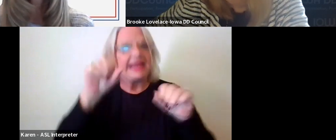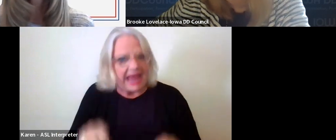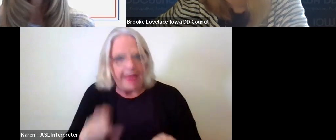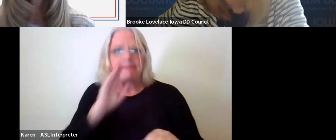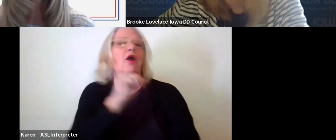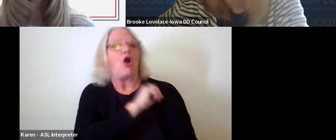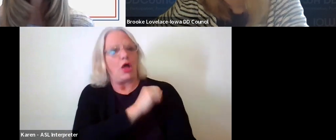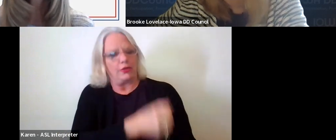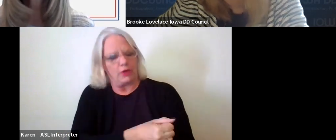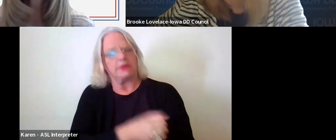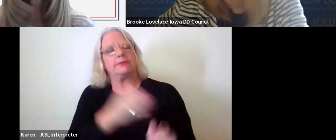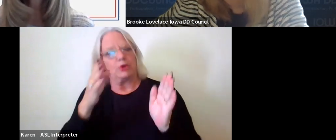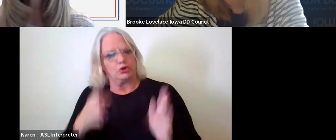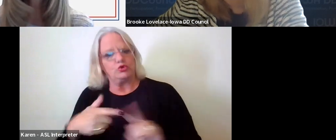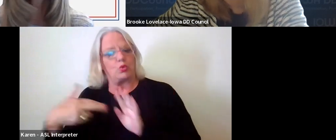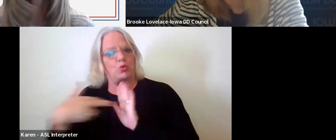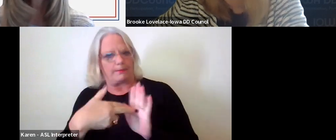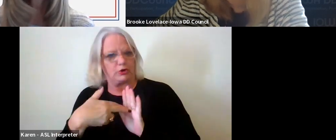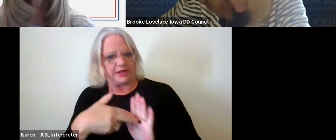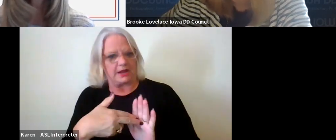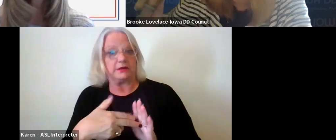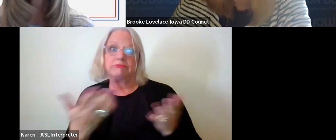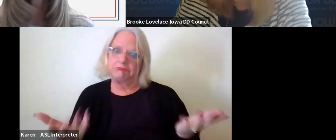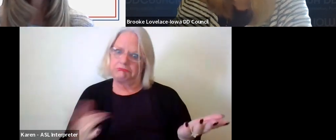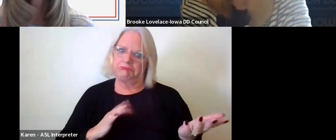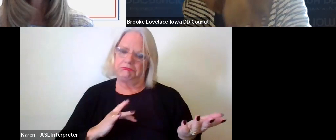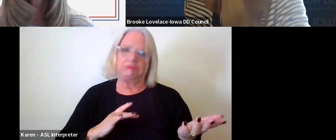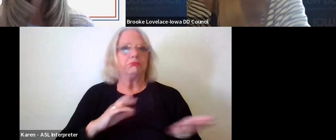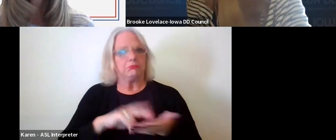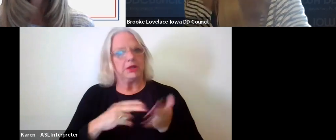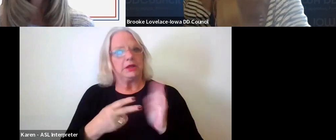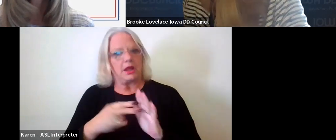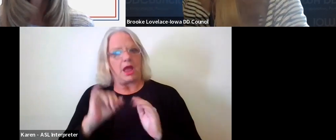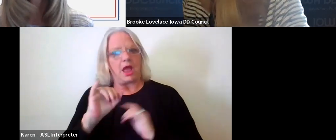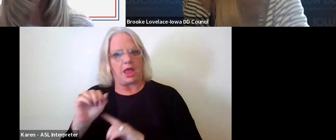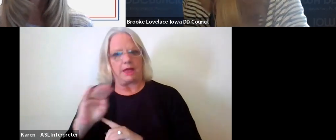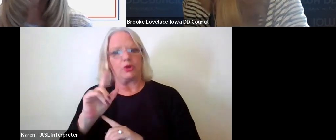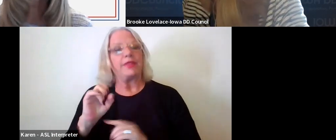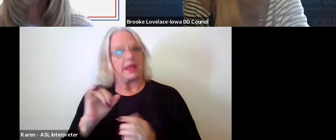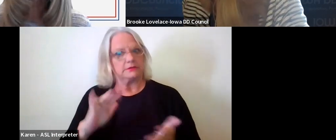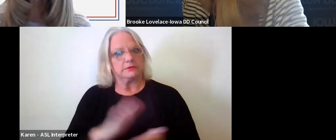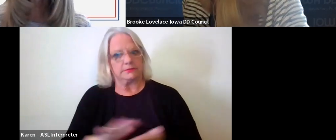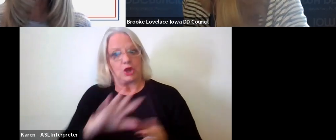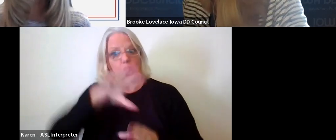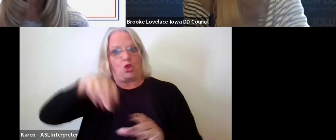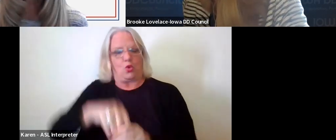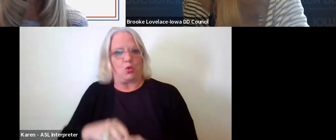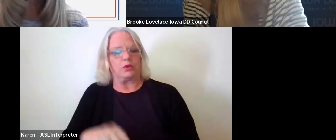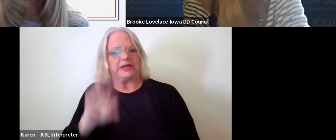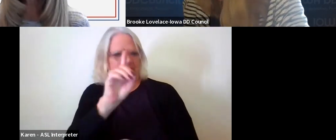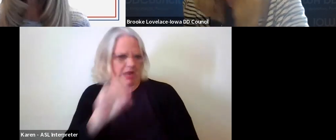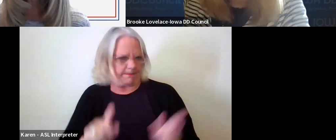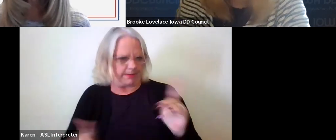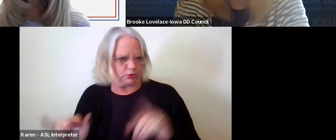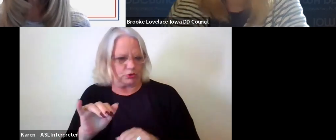great opportunity for the growth of our IAble plans. This unfortunately is currently